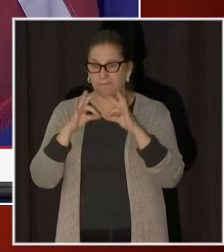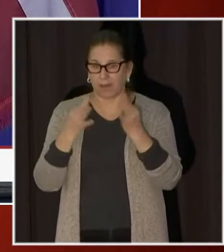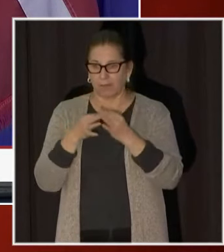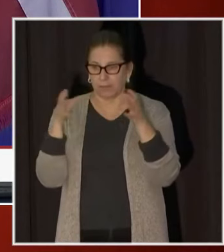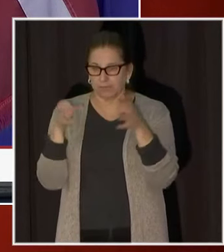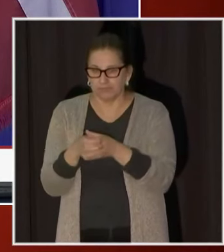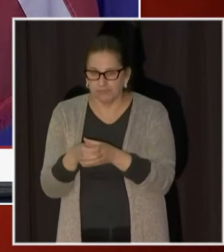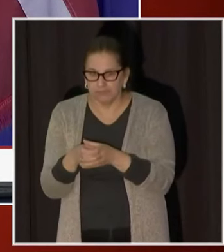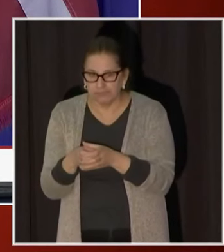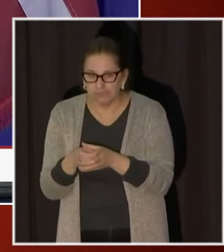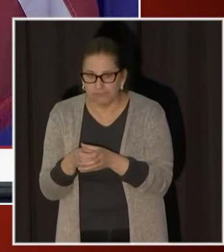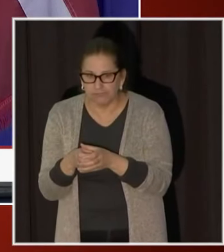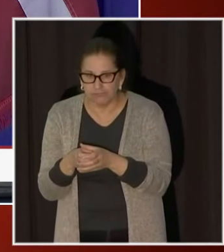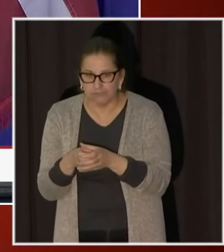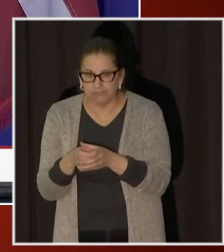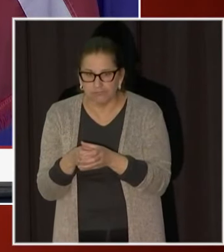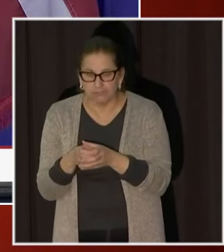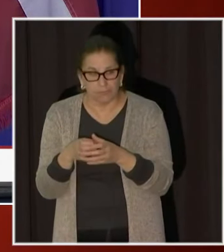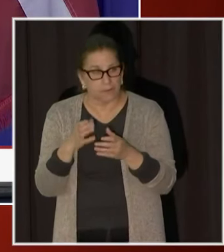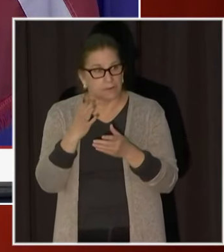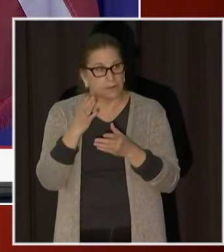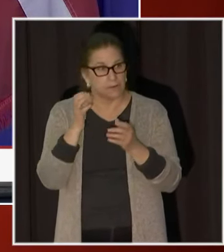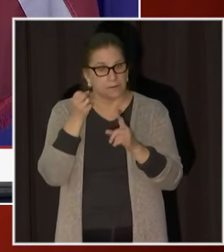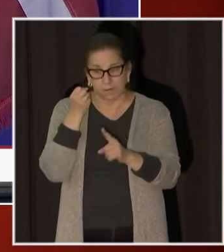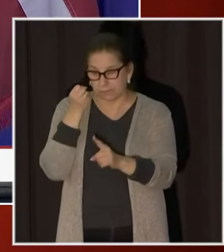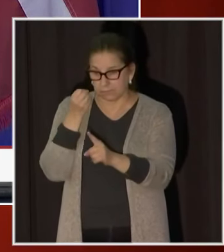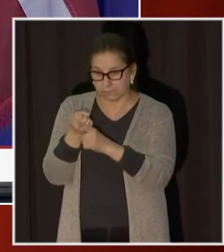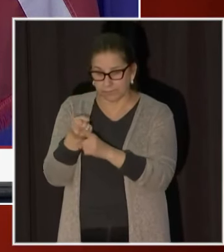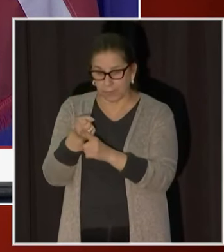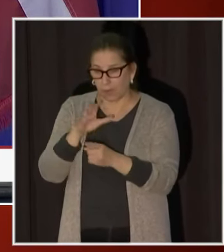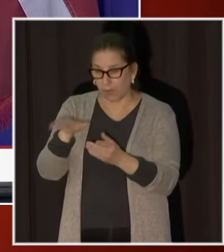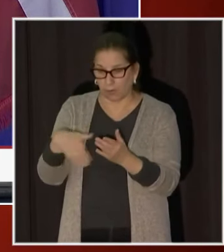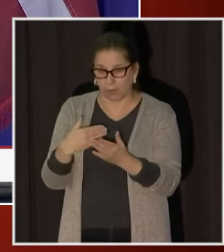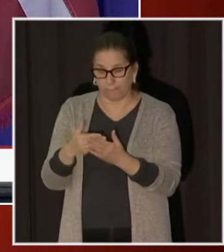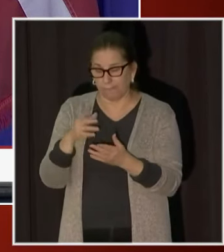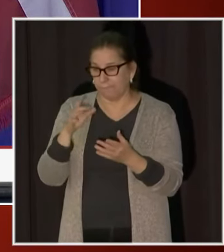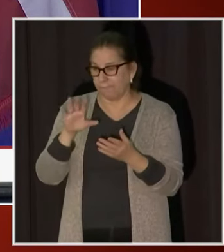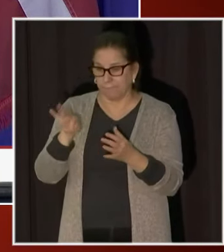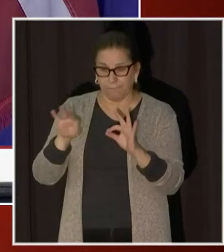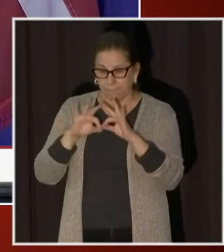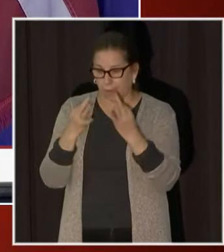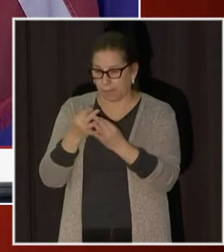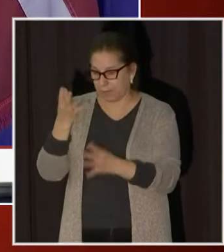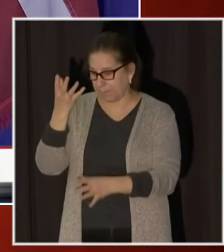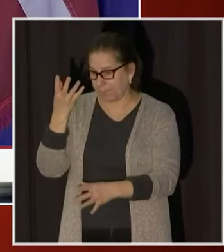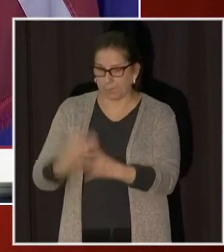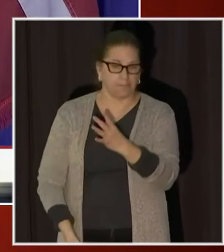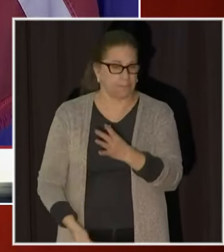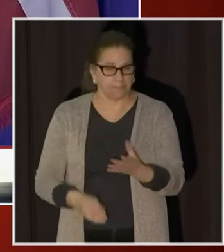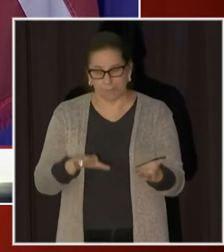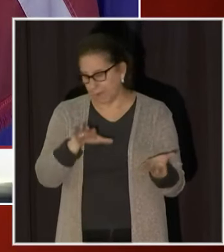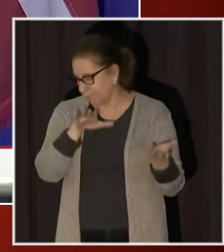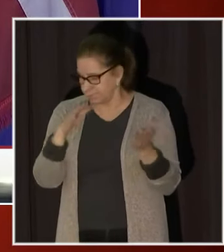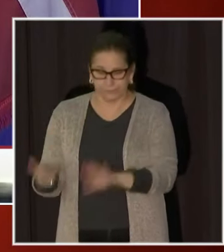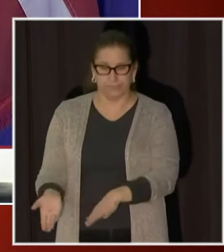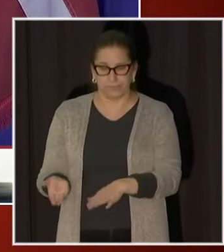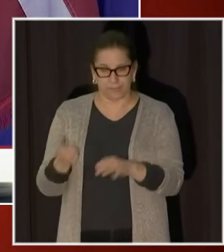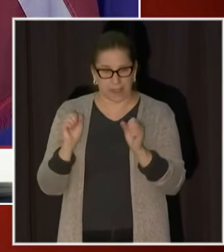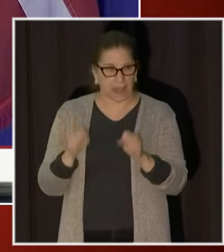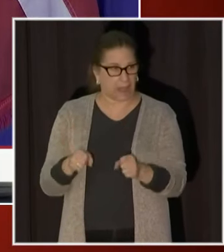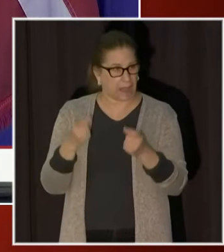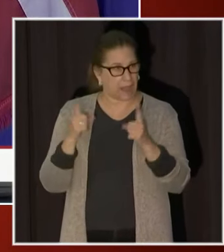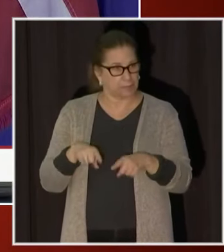whole family. So inviting your family and friends over may be one of the worst things you can